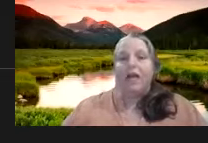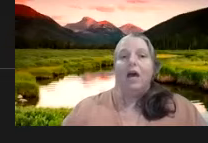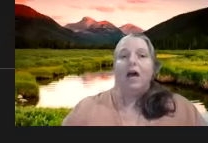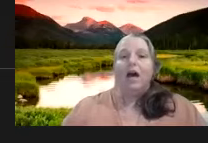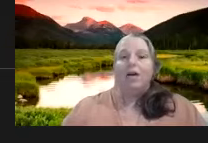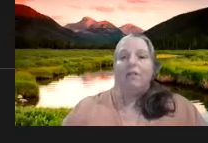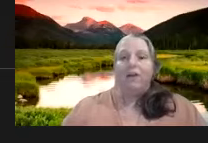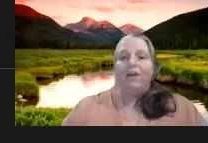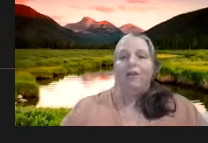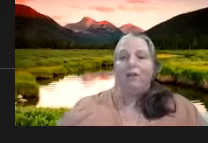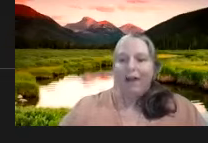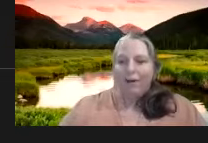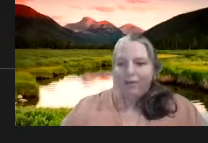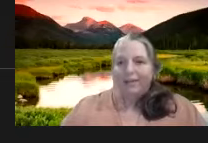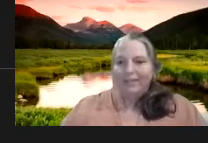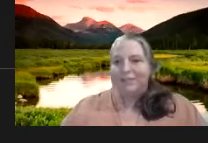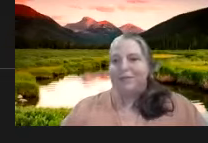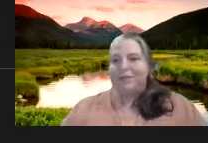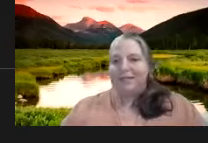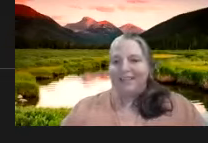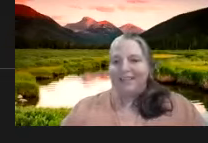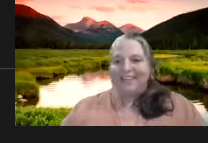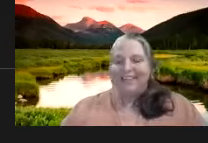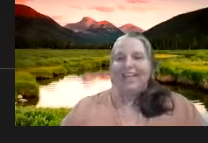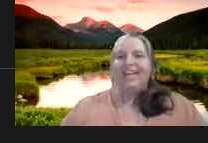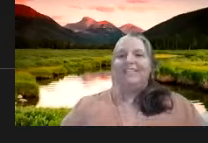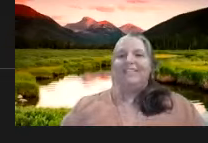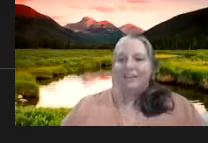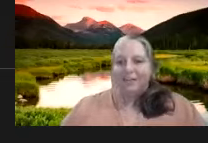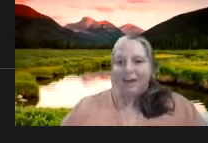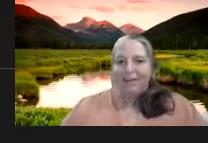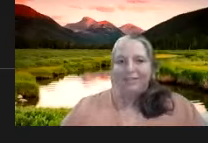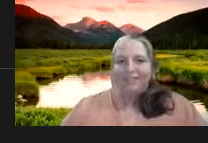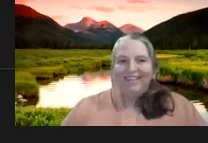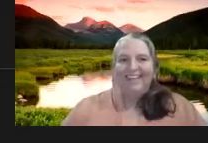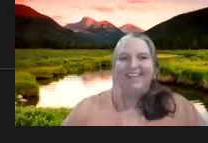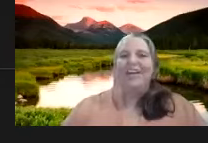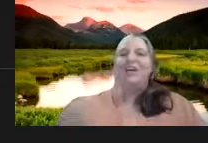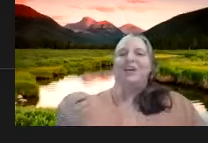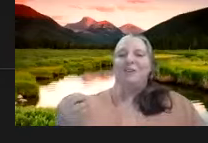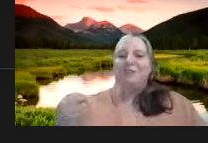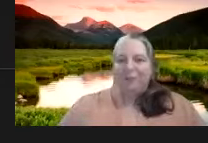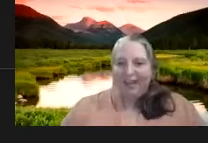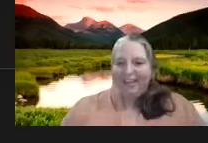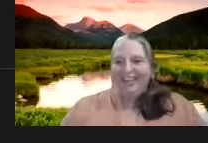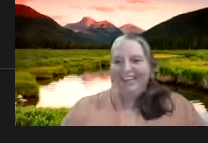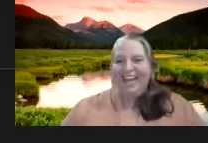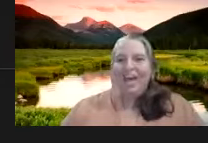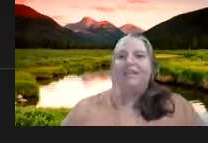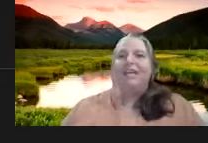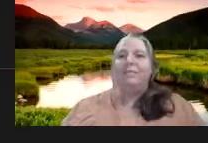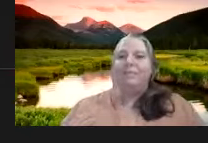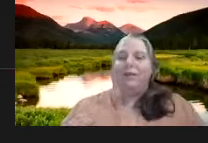side of there are health guidelines for a reason. It saves lives. Do it.